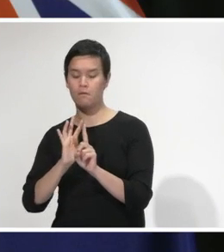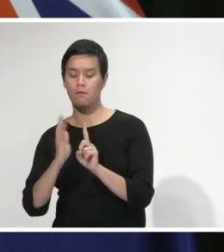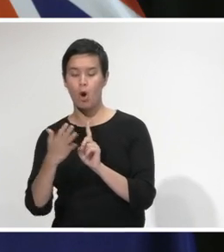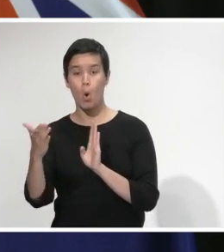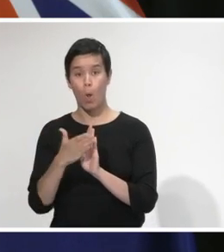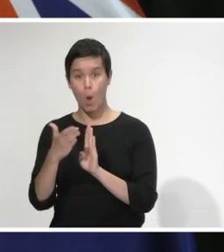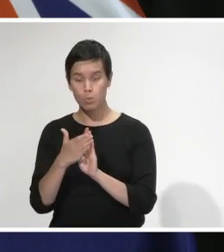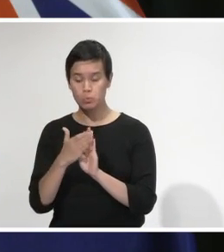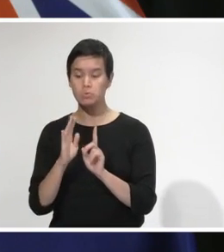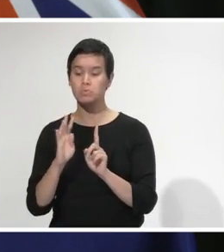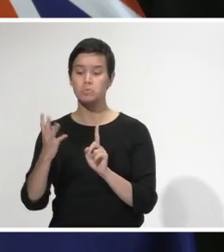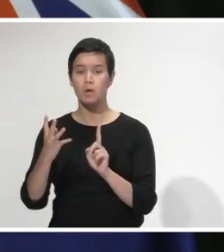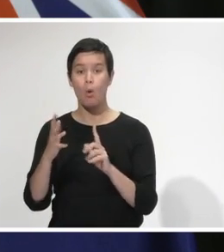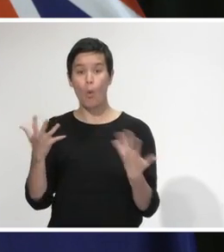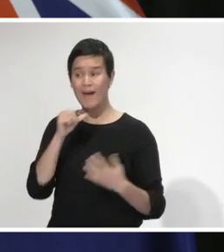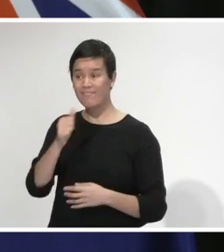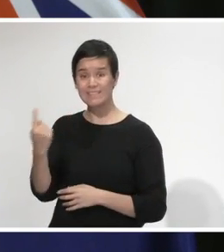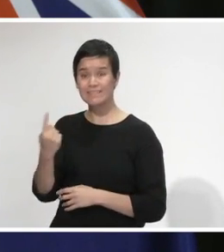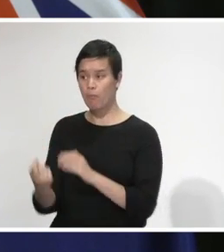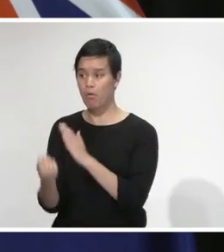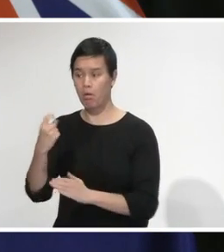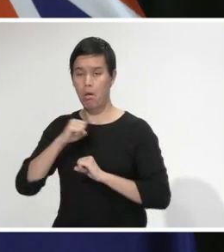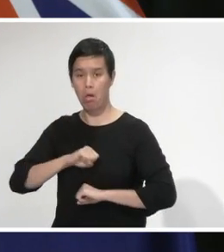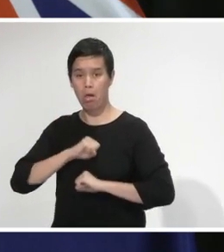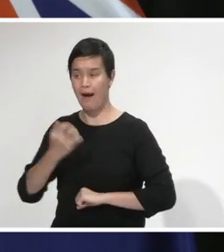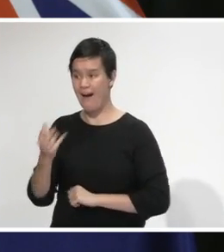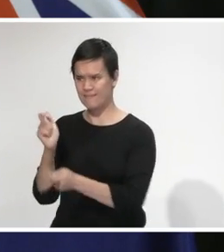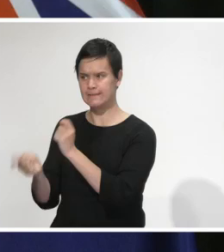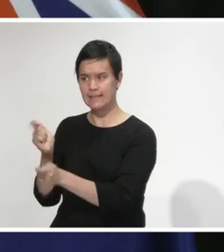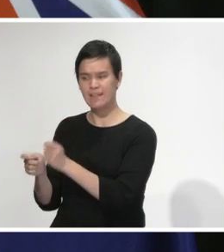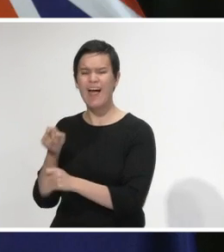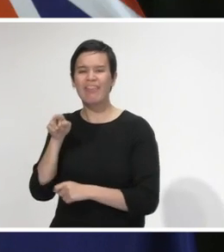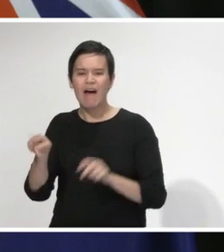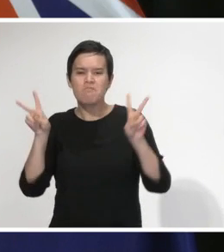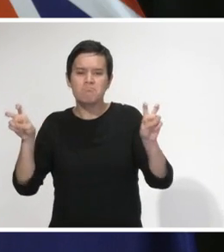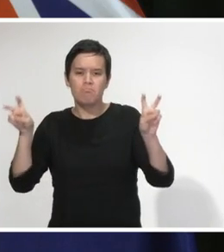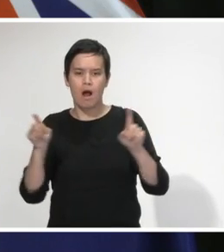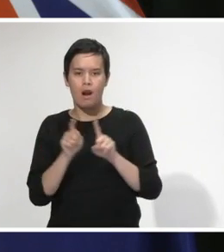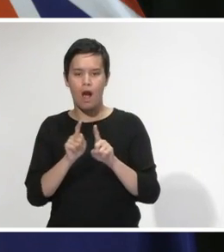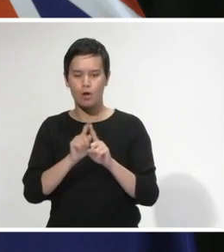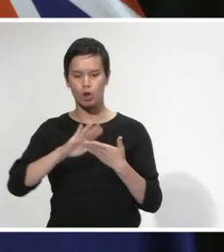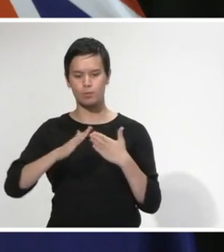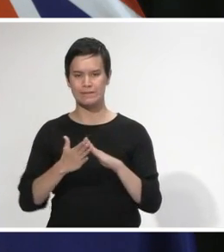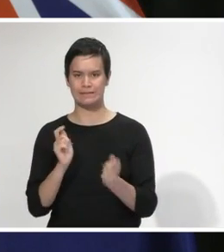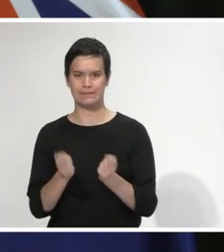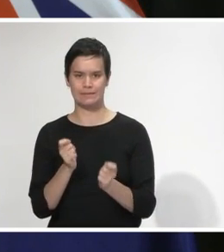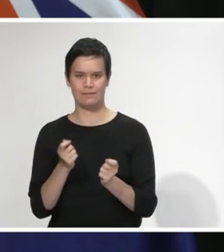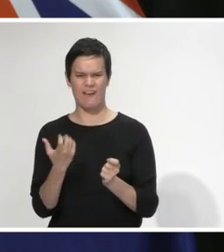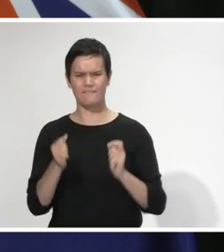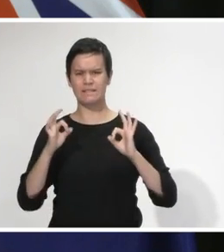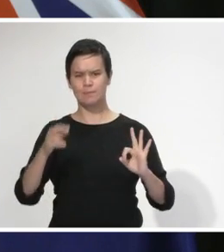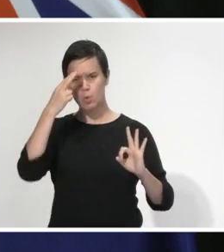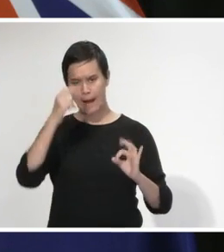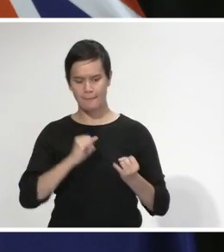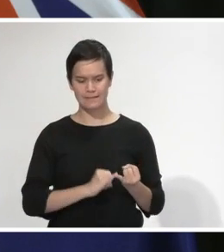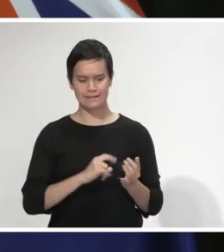have respiratory symptoms, you could argue as, in a way, almost population sentinel testing, the question is still